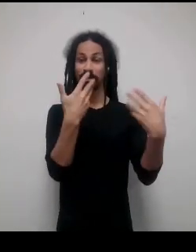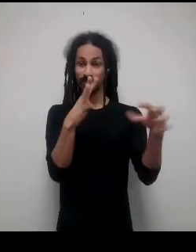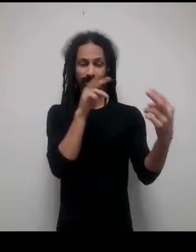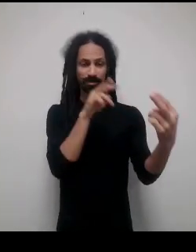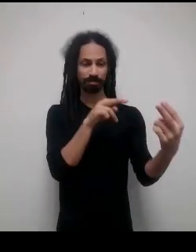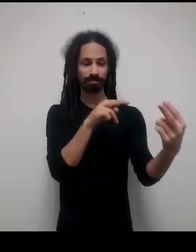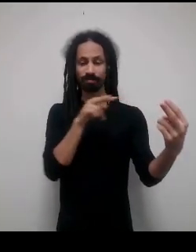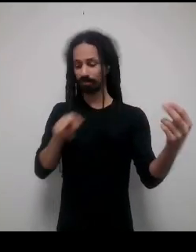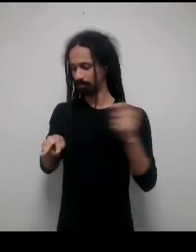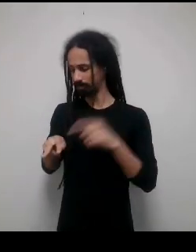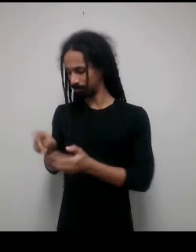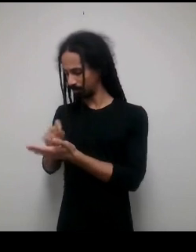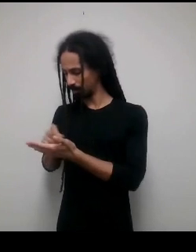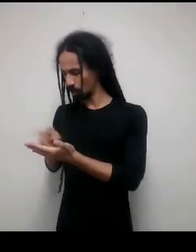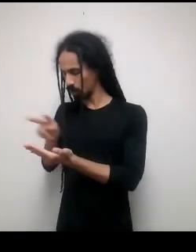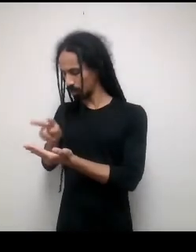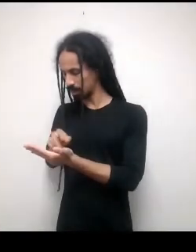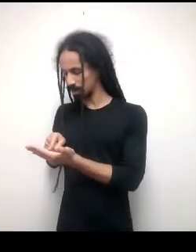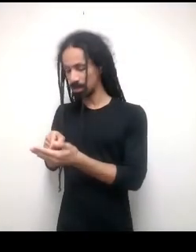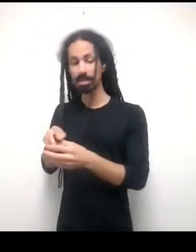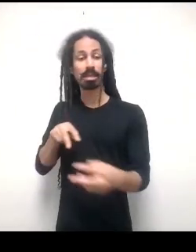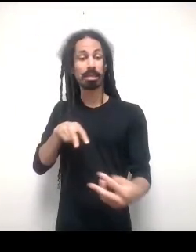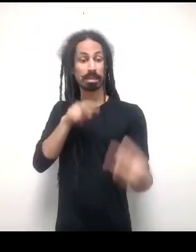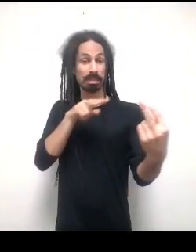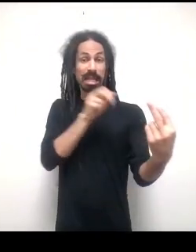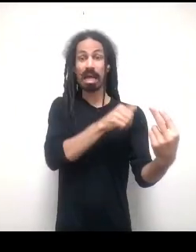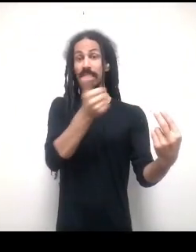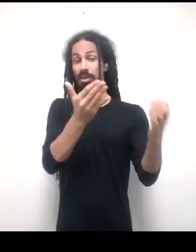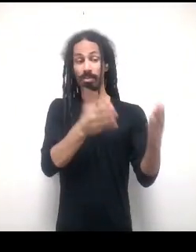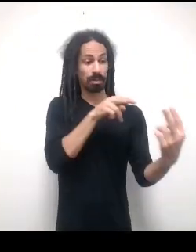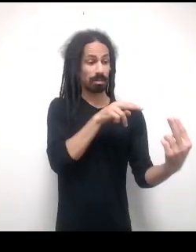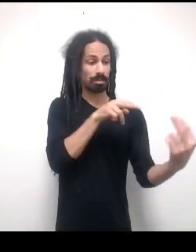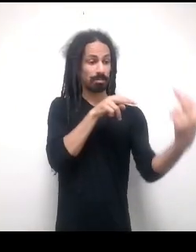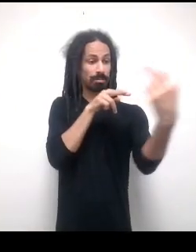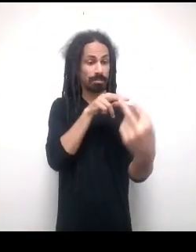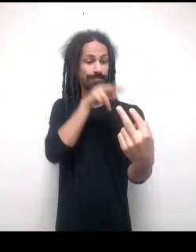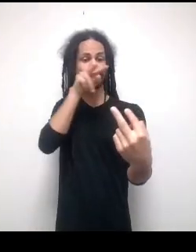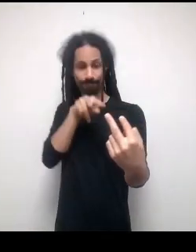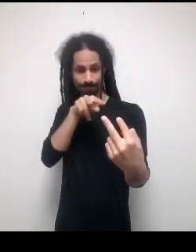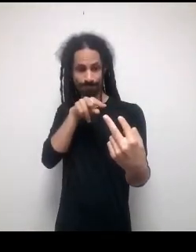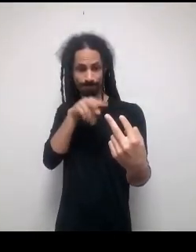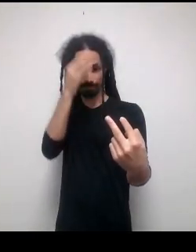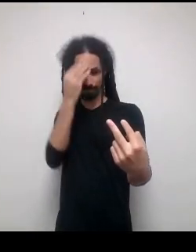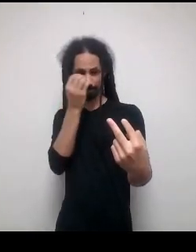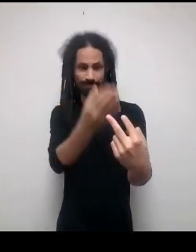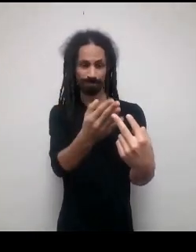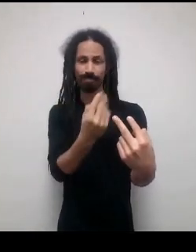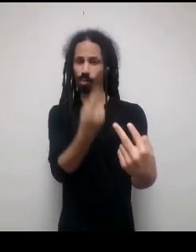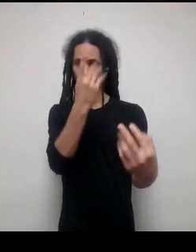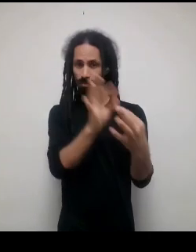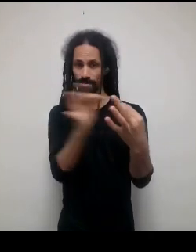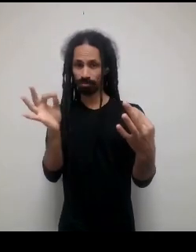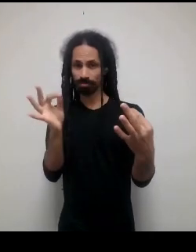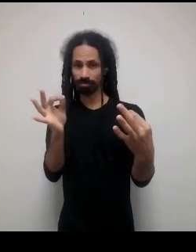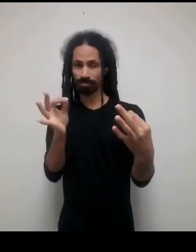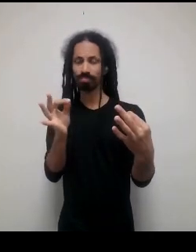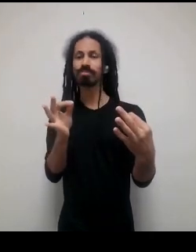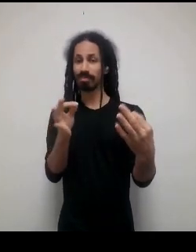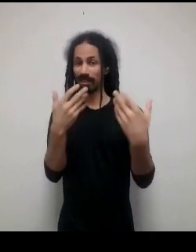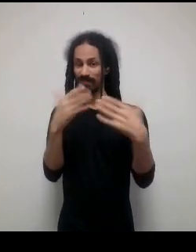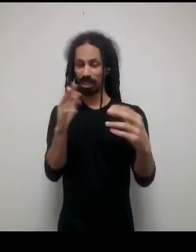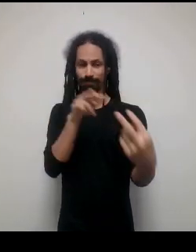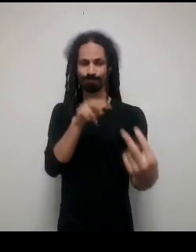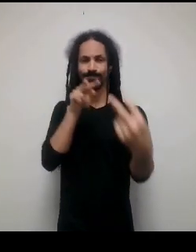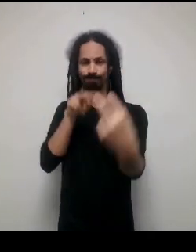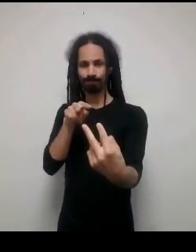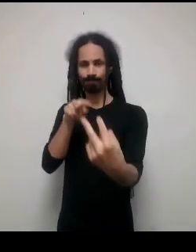notes, I look at another person in the audience, and I share one sentence with that person, and so on. What this can